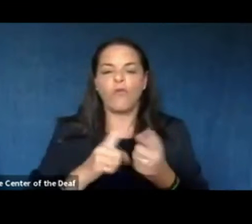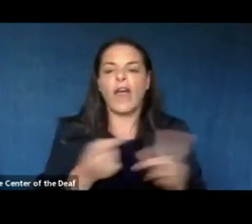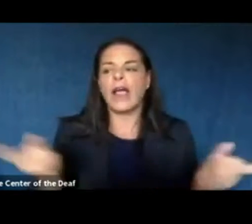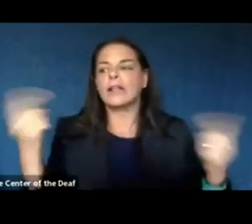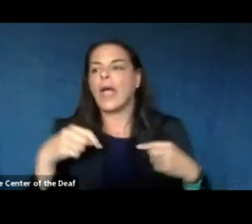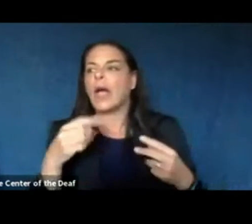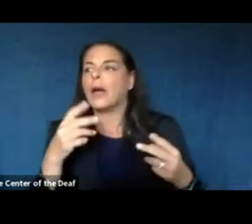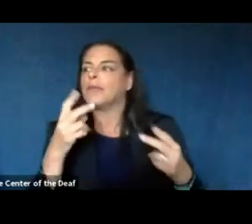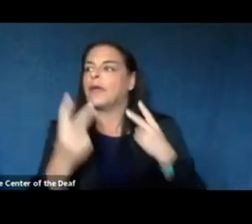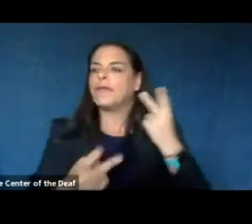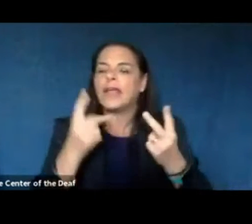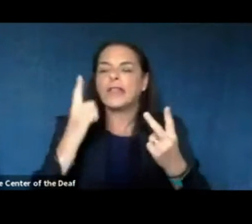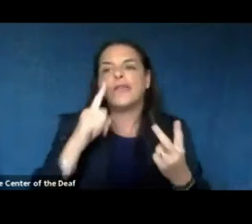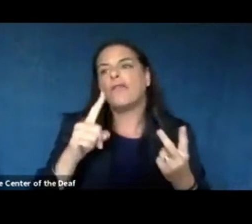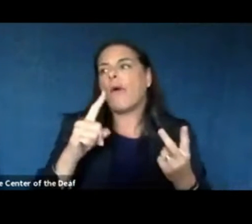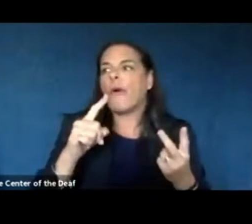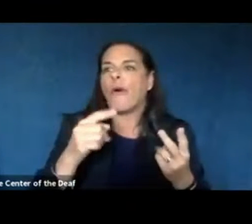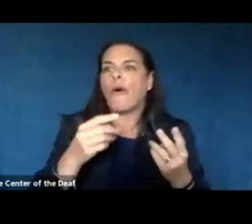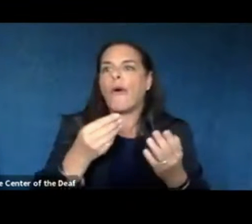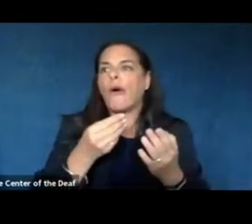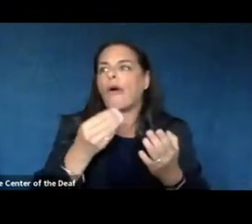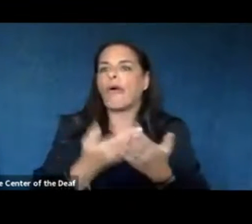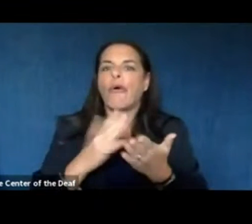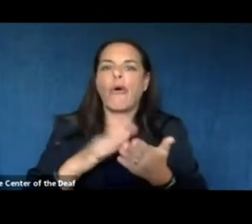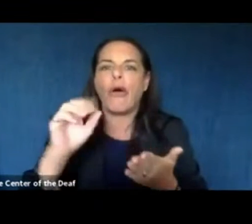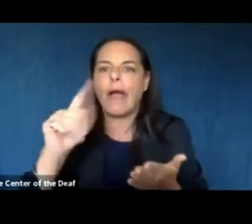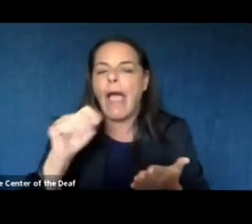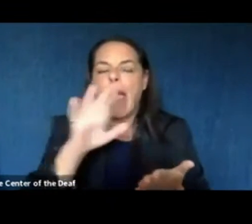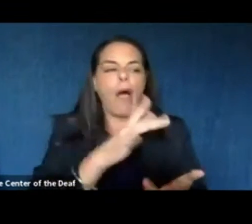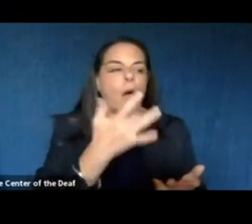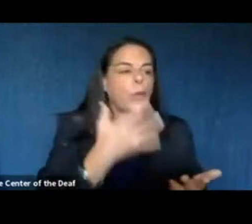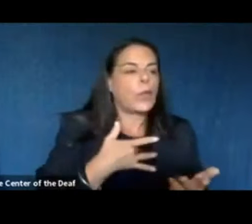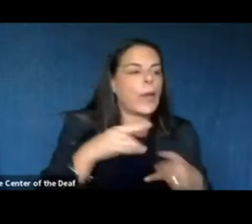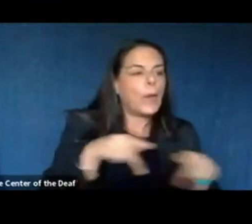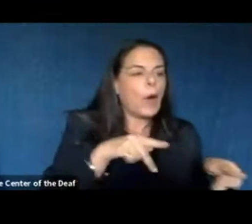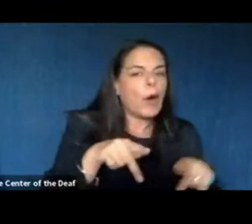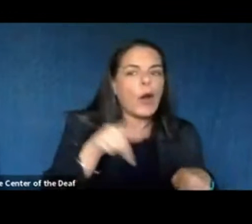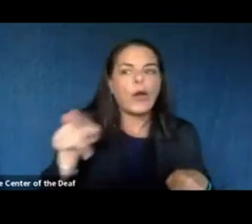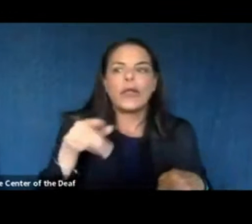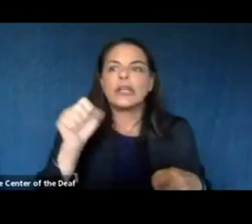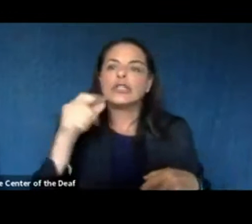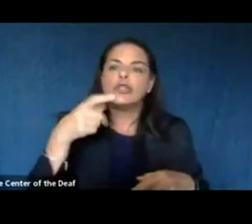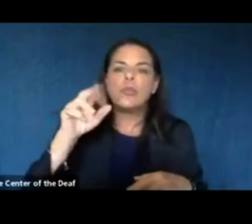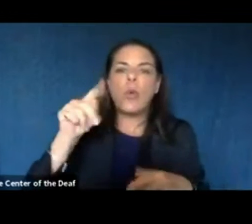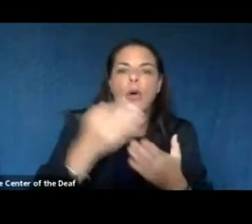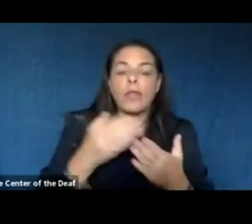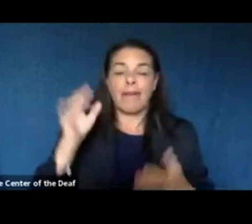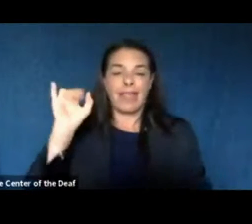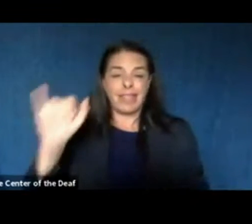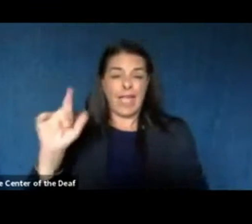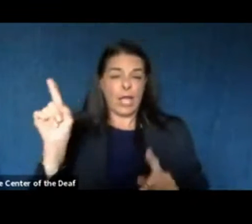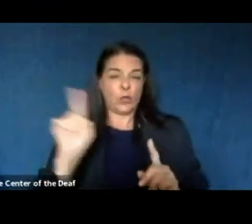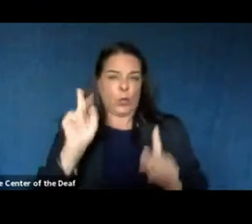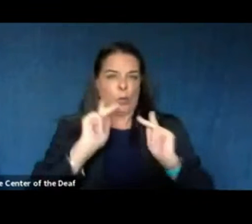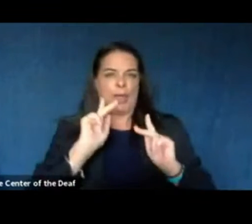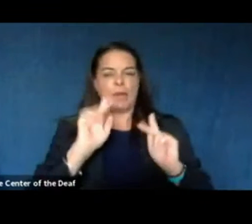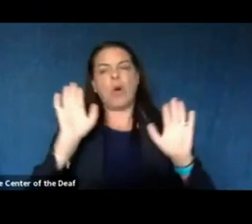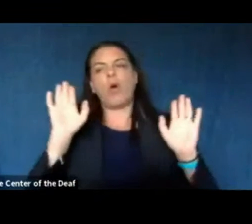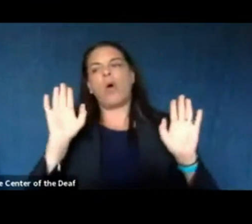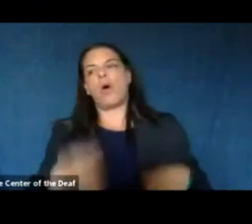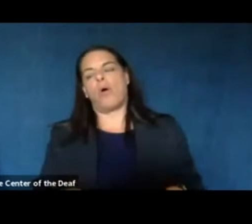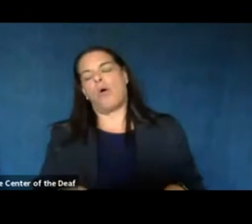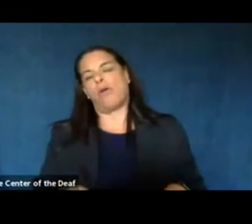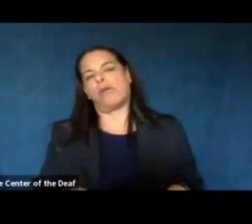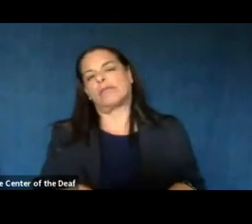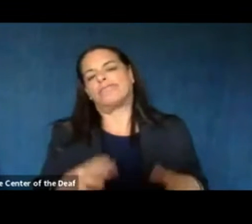the barbecue, the birthday parties, the sporting events. Those are the places where we're seeing people letting their guard down, and we're